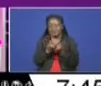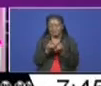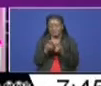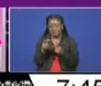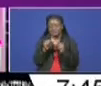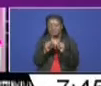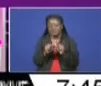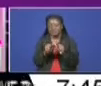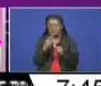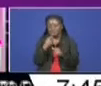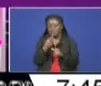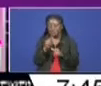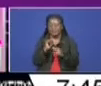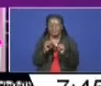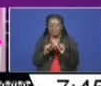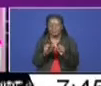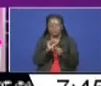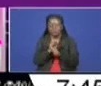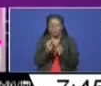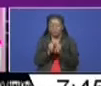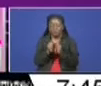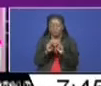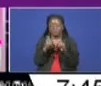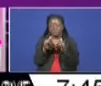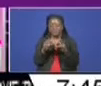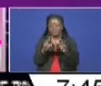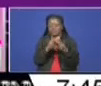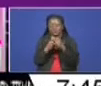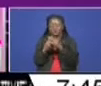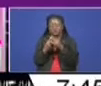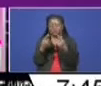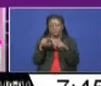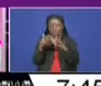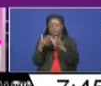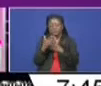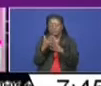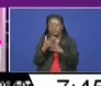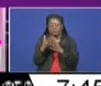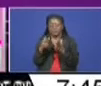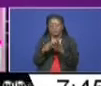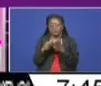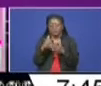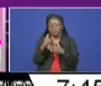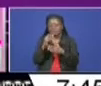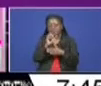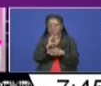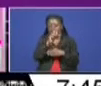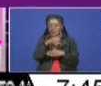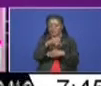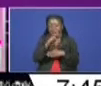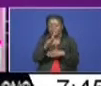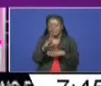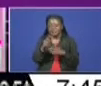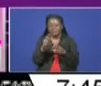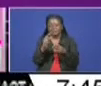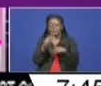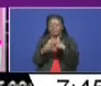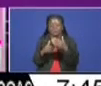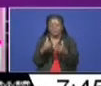that I will continue to work with the Players Union to go through the arbitration process, and I'm hopeful for a